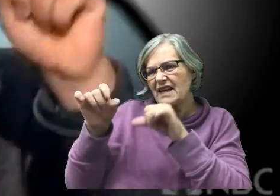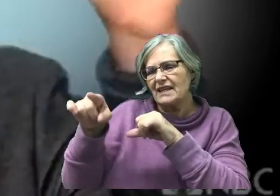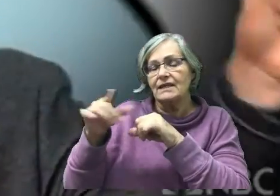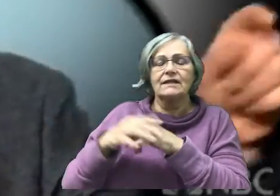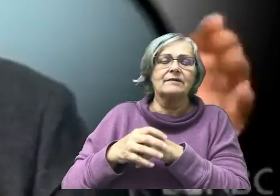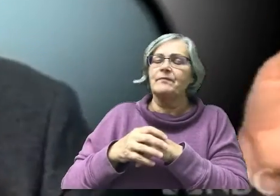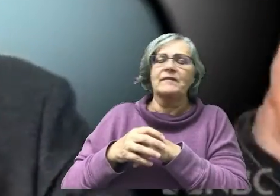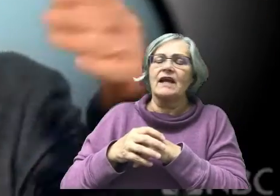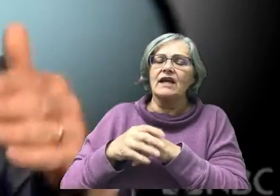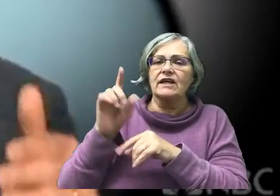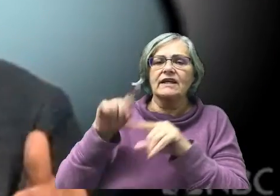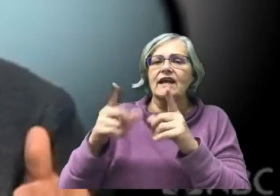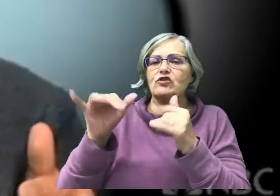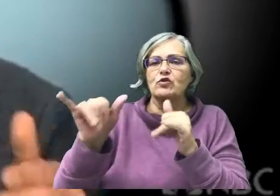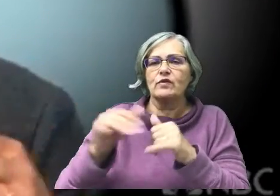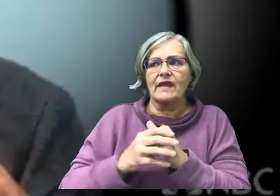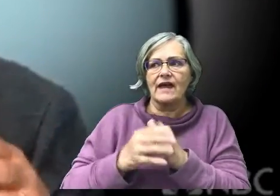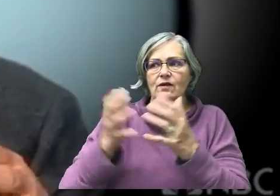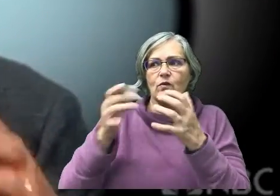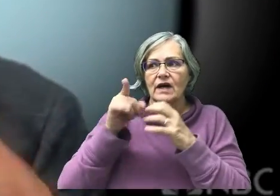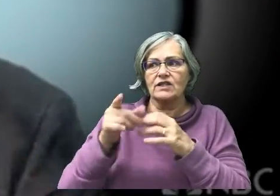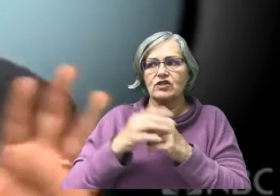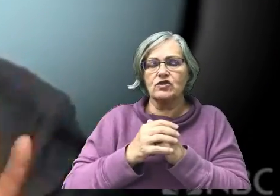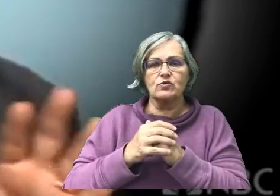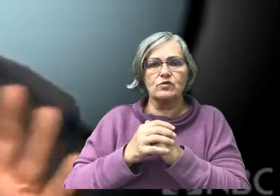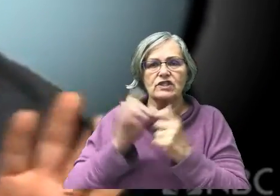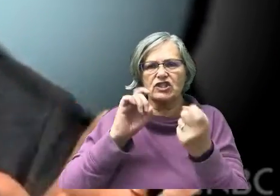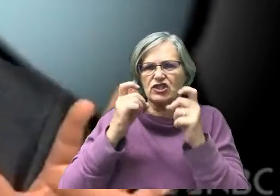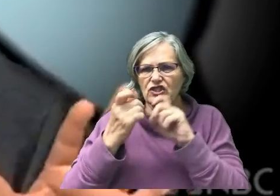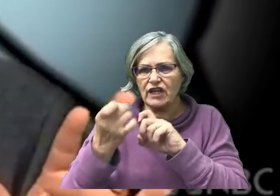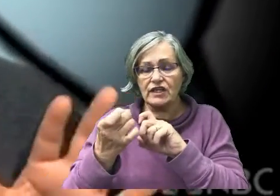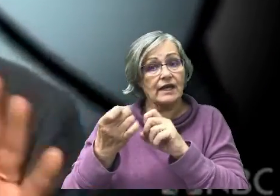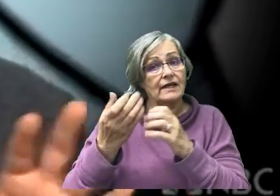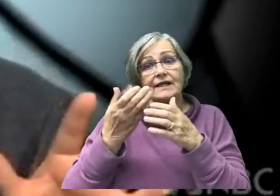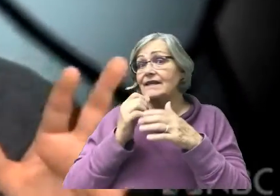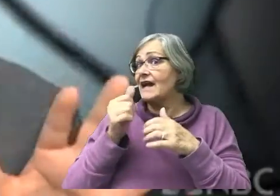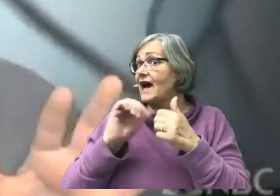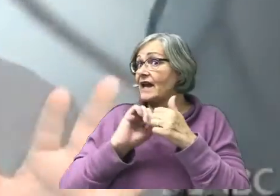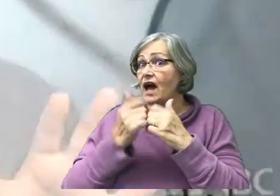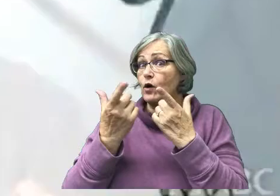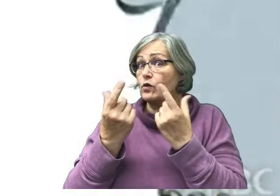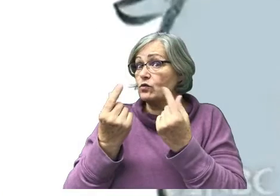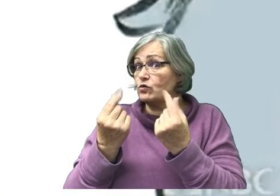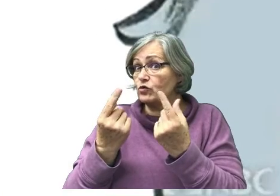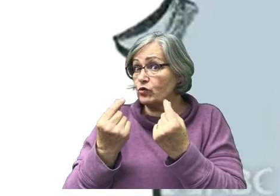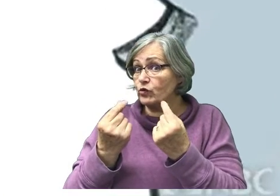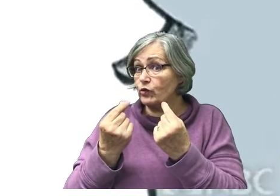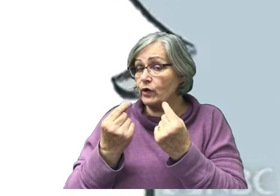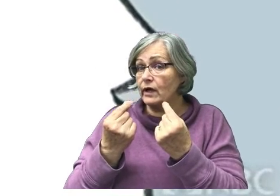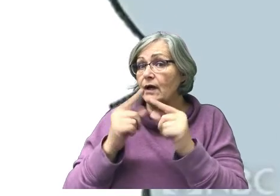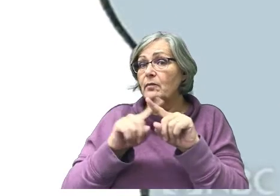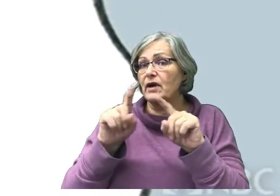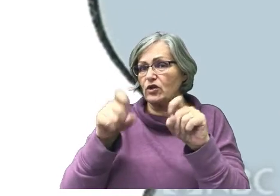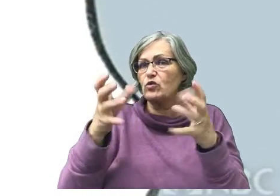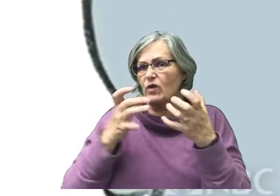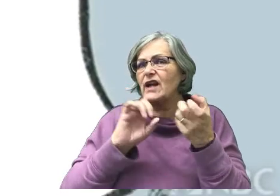there, and that turn is too dangerous. And so then they don't tell me how to change it, just tell me where it isn't working. And then I go and I fill